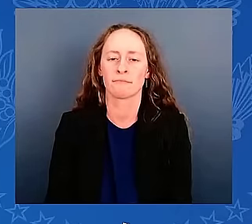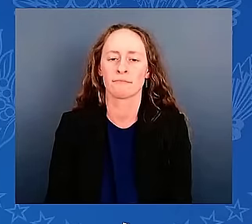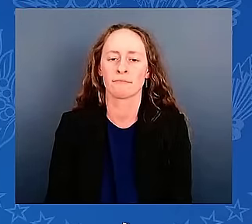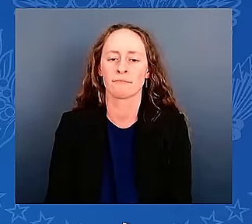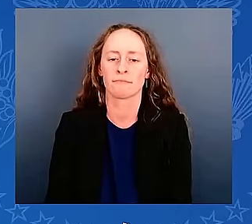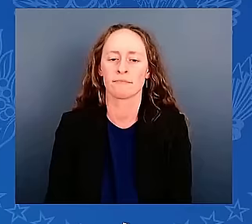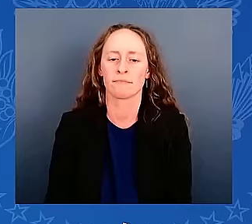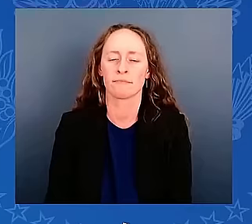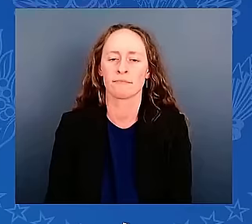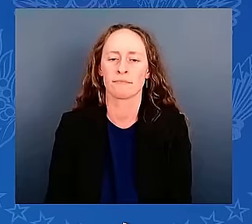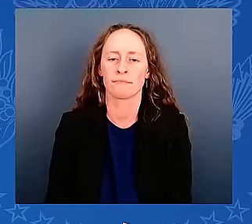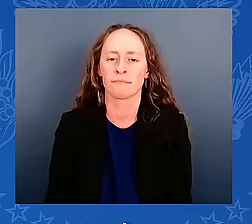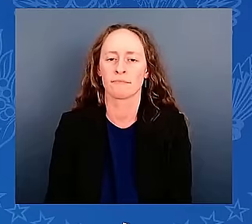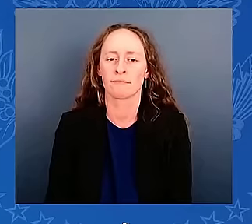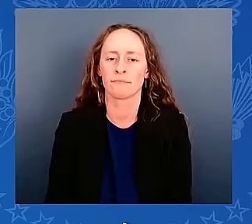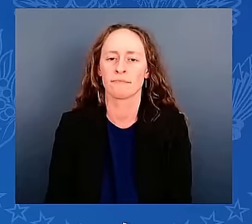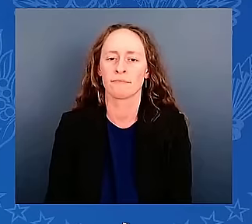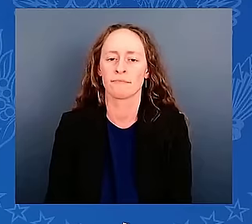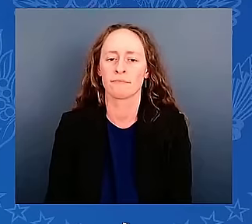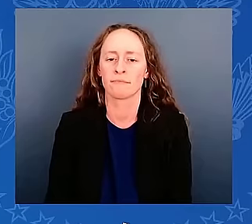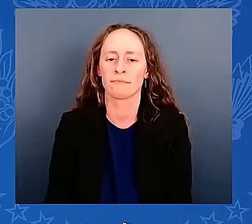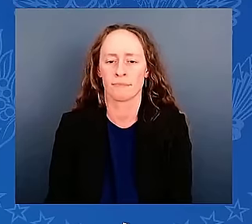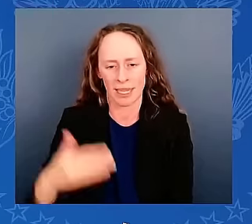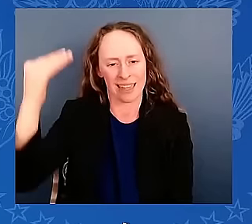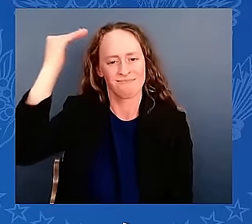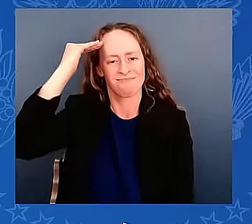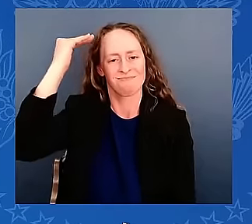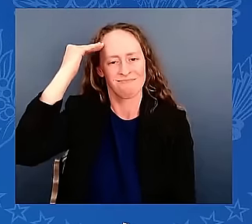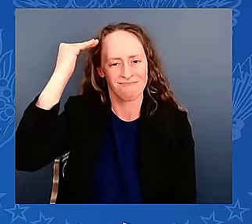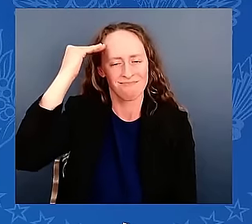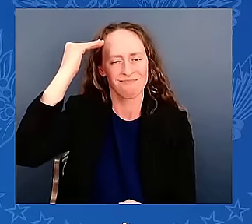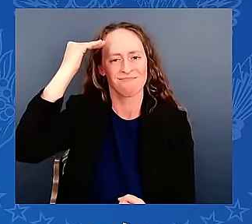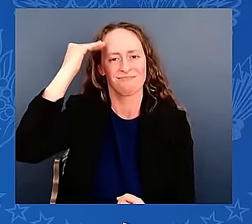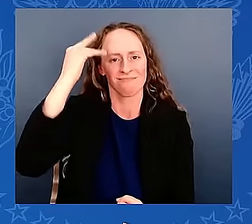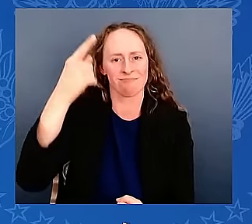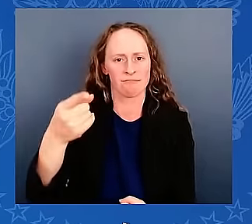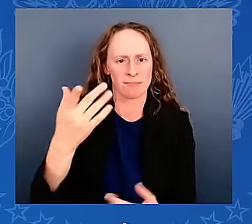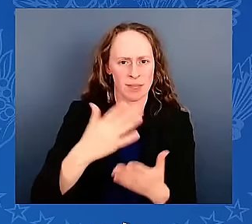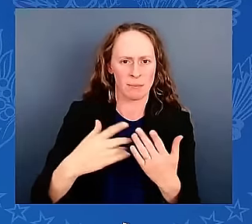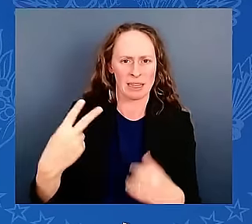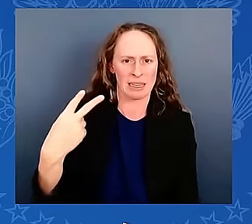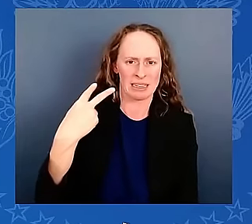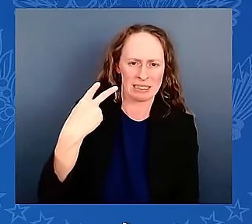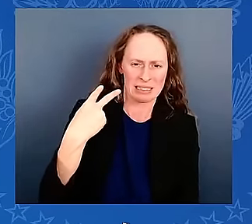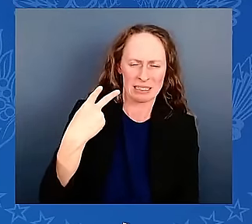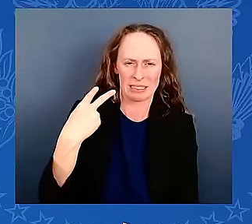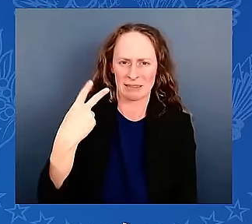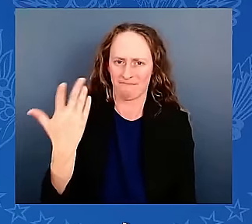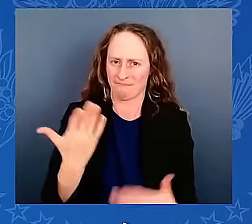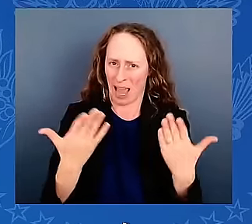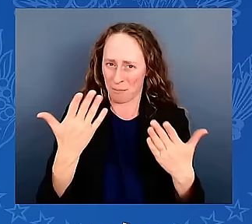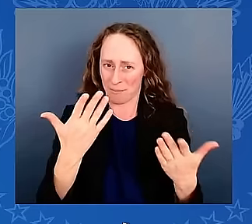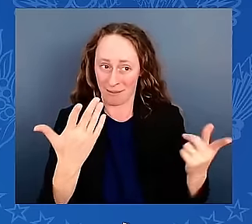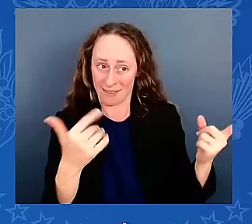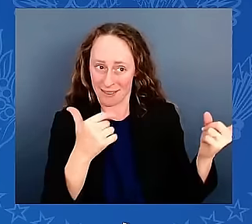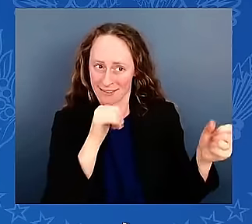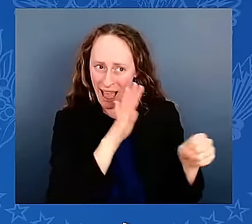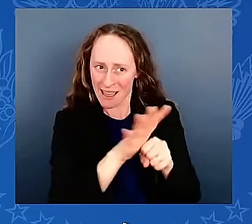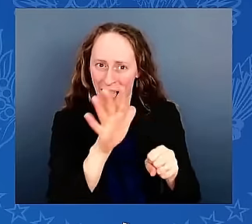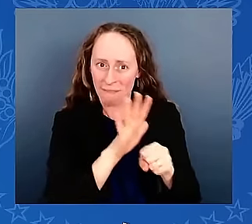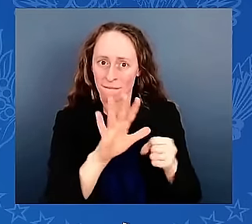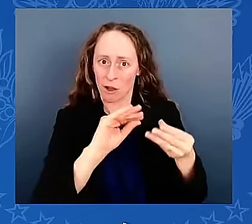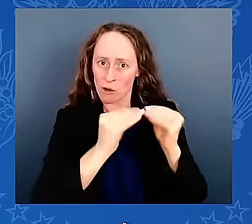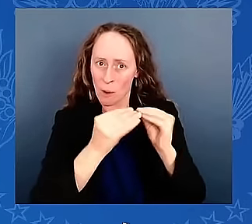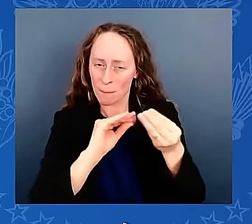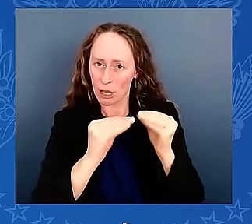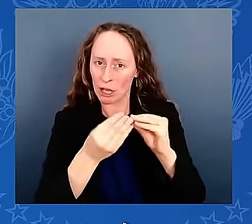I know you say, Joe, you may not have a Congress. Well, guess what? You all told me I couldn't pass the Inflation Reduction Act. You all told me I